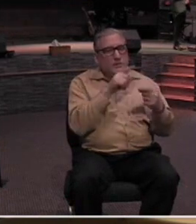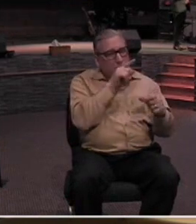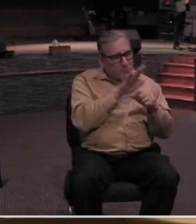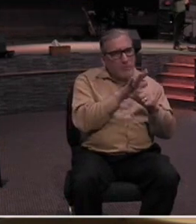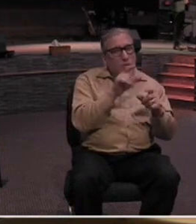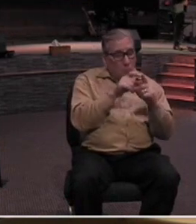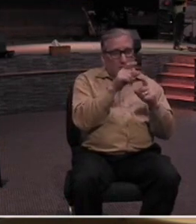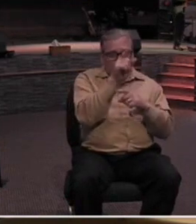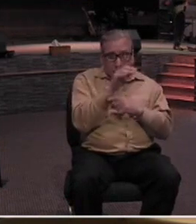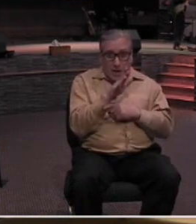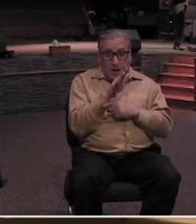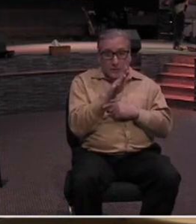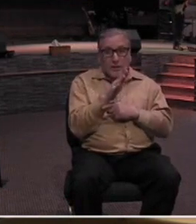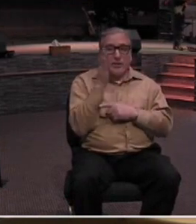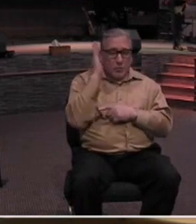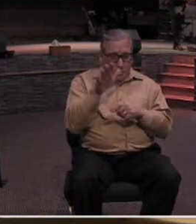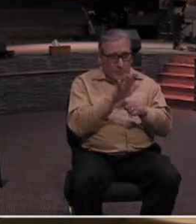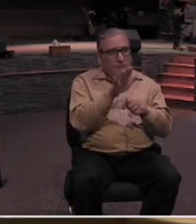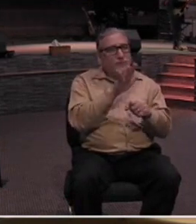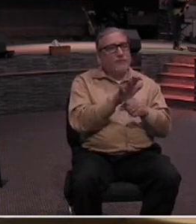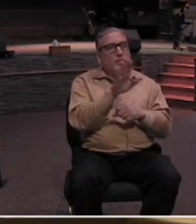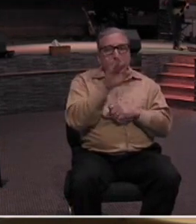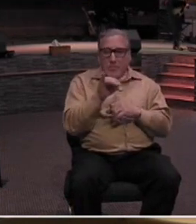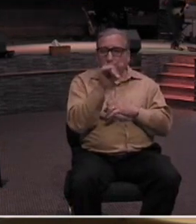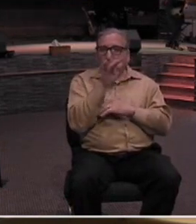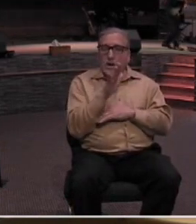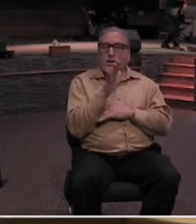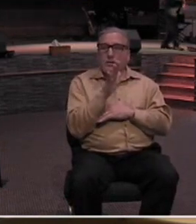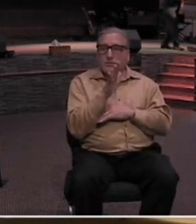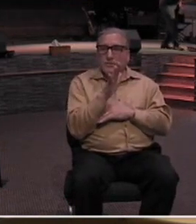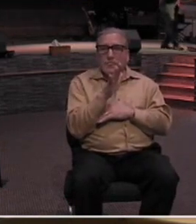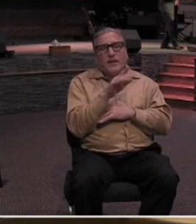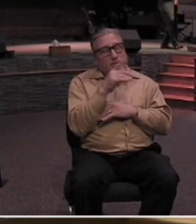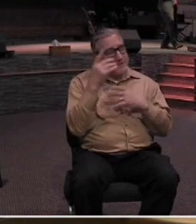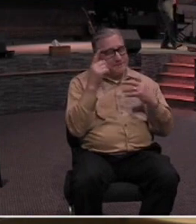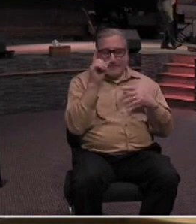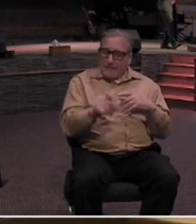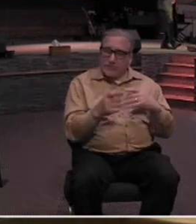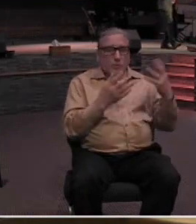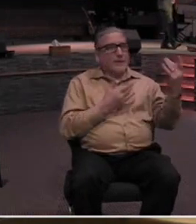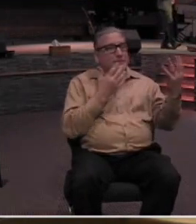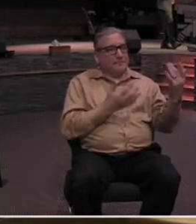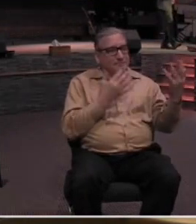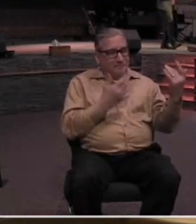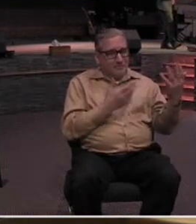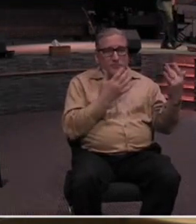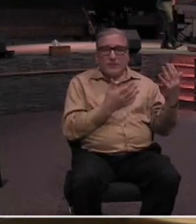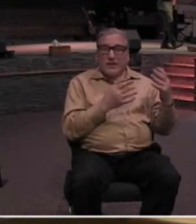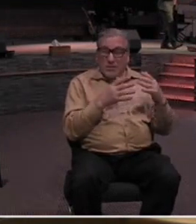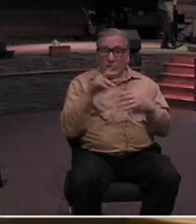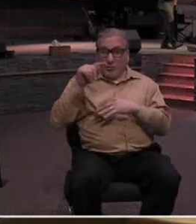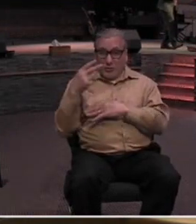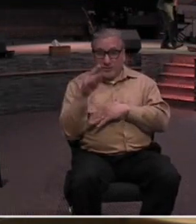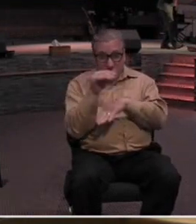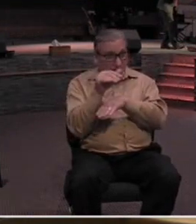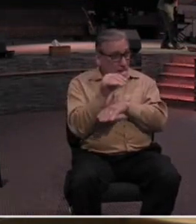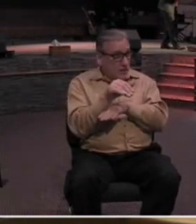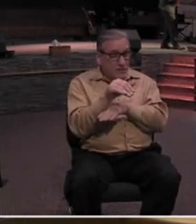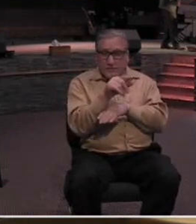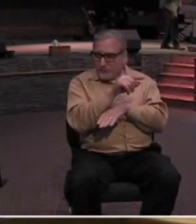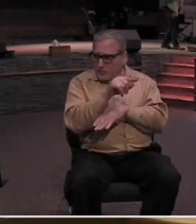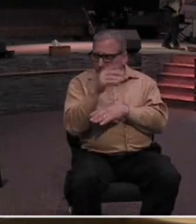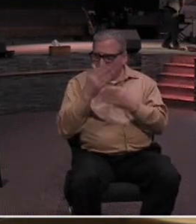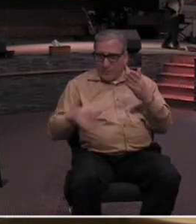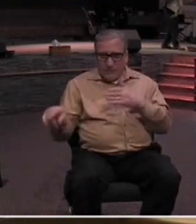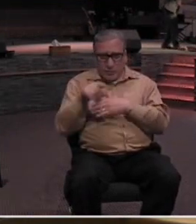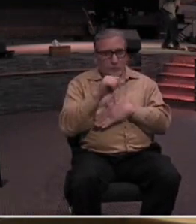that will be fulfilled by God. You just got to wait on the Lord. Can I connect, amen, Thursday night to some of you that were not here, but